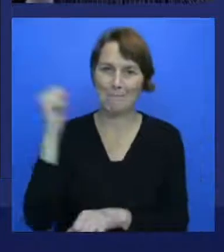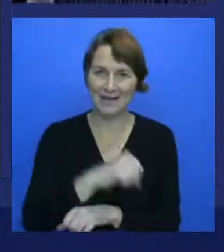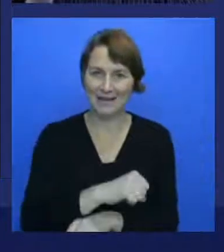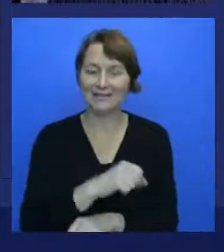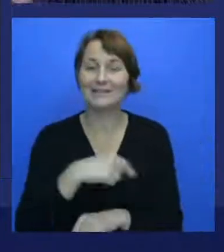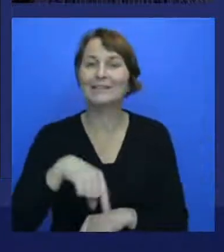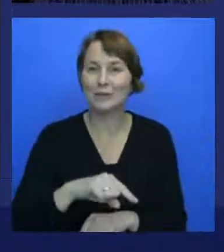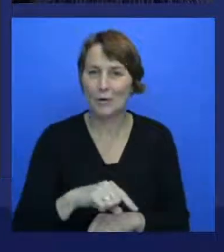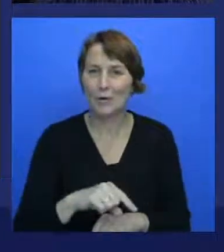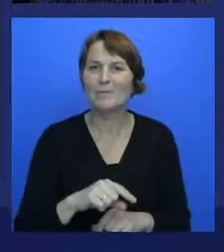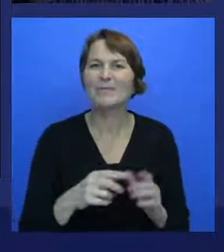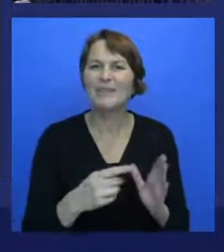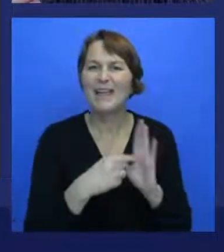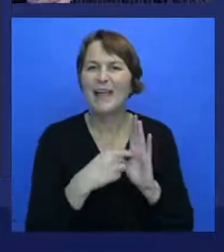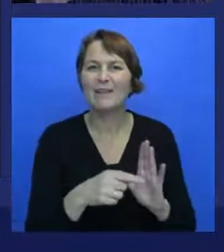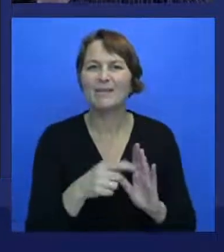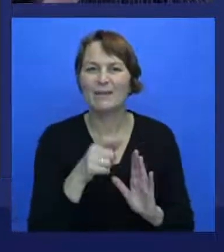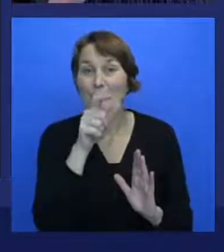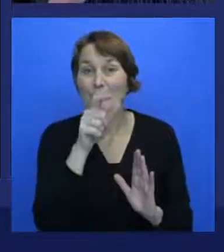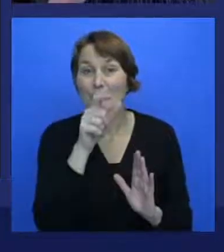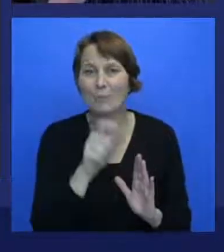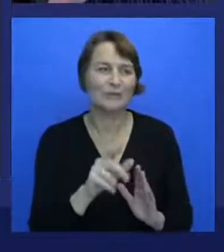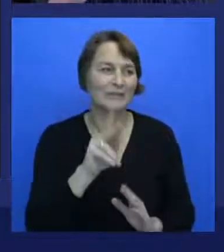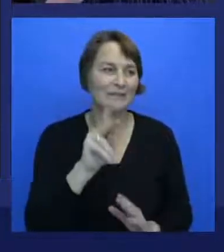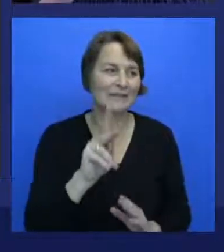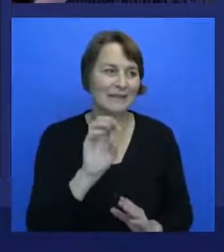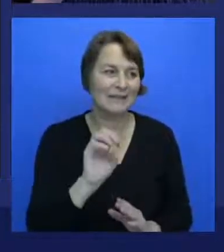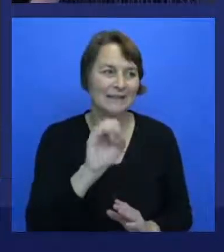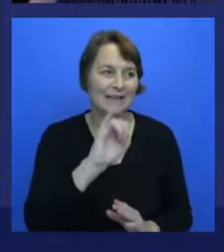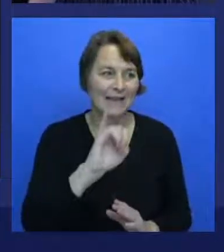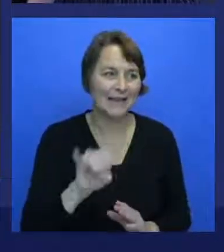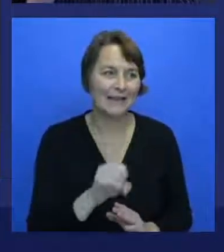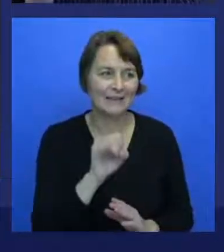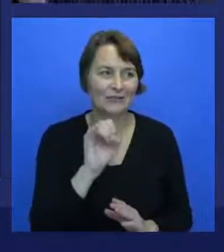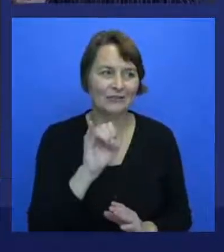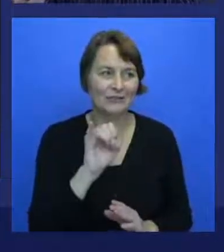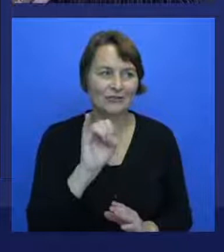is beat 3-0 by AlphaGo.